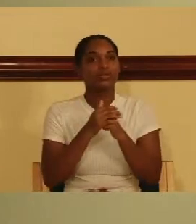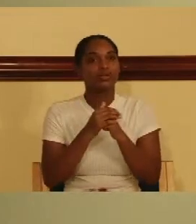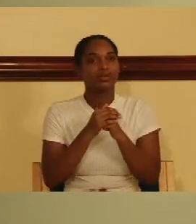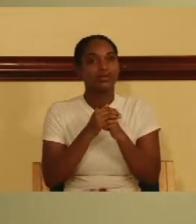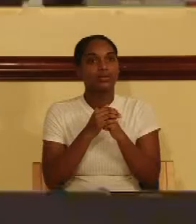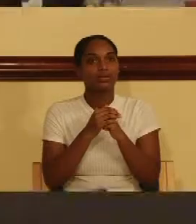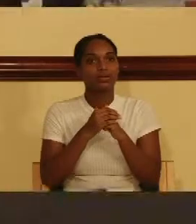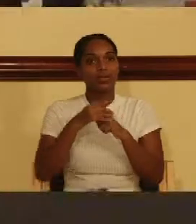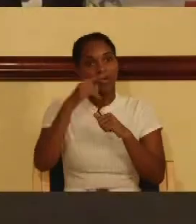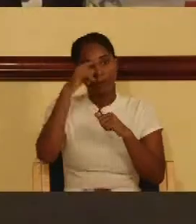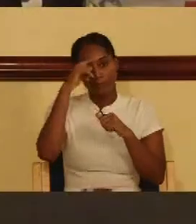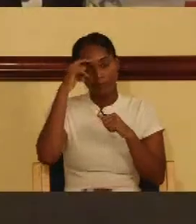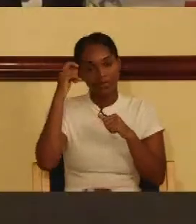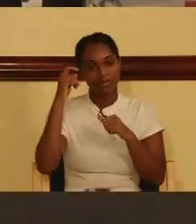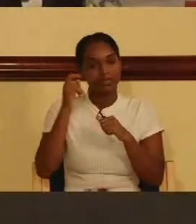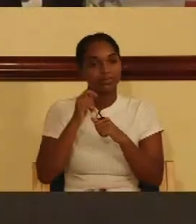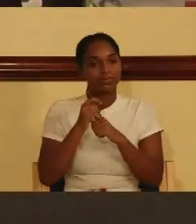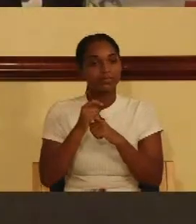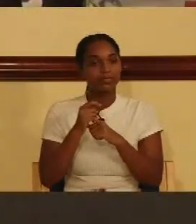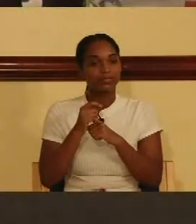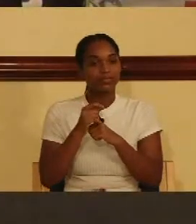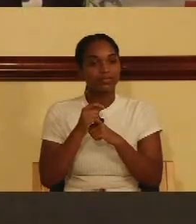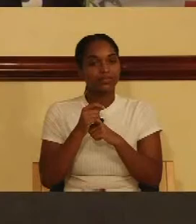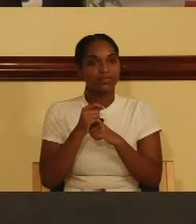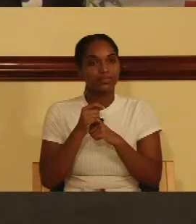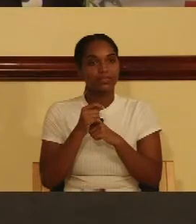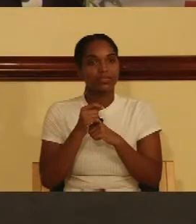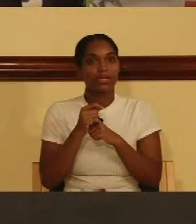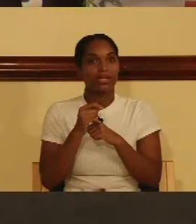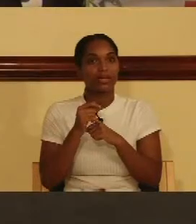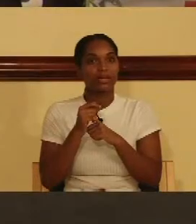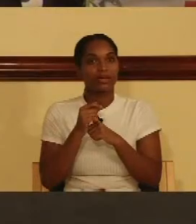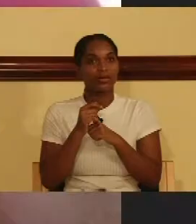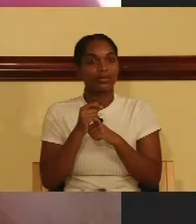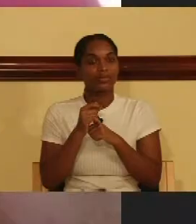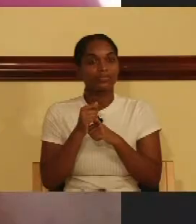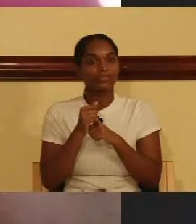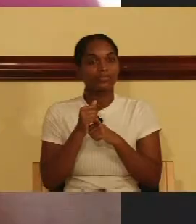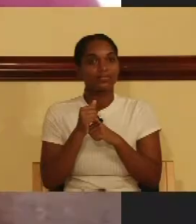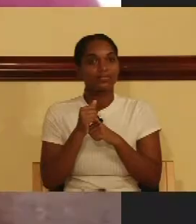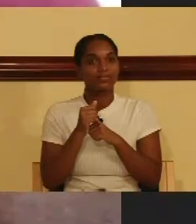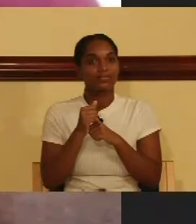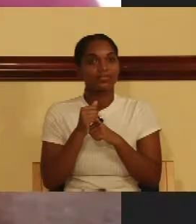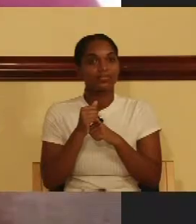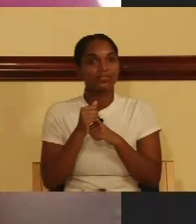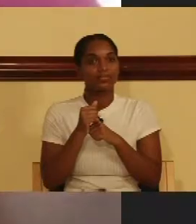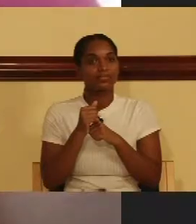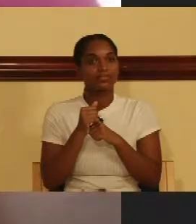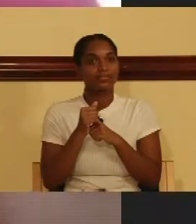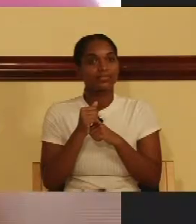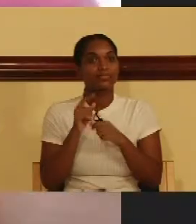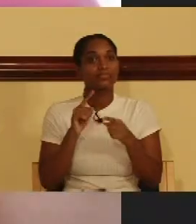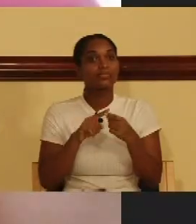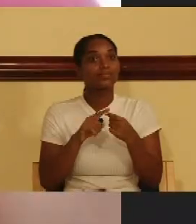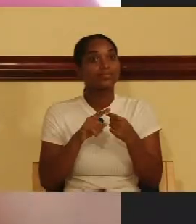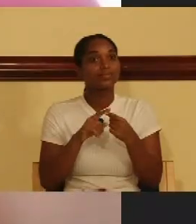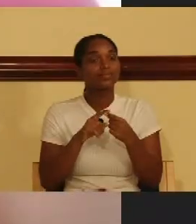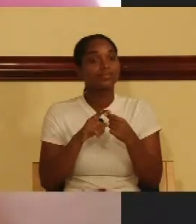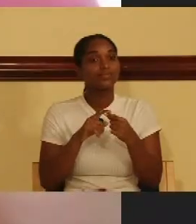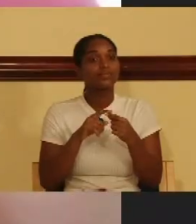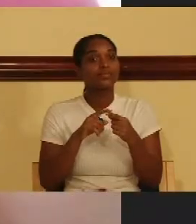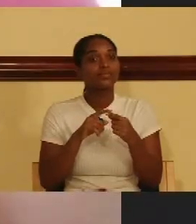when persons are grown, it's a bit more difficult for them to, accept things,